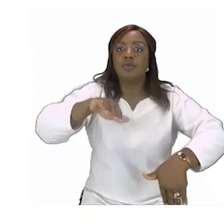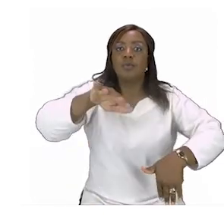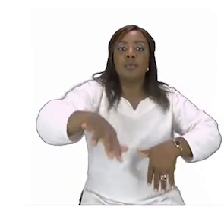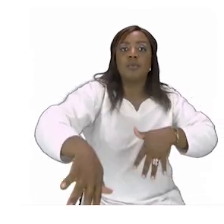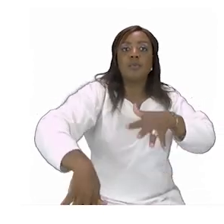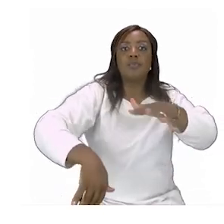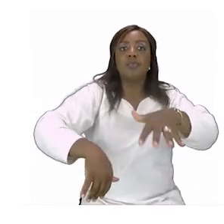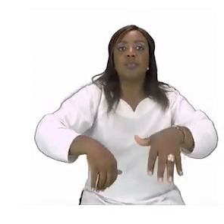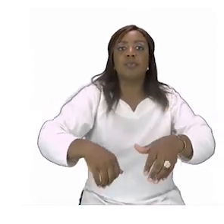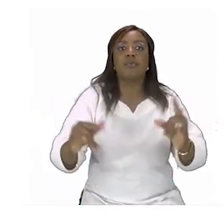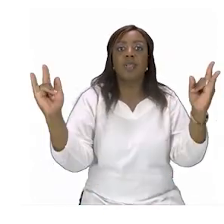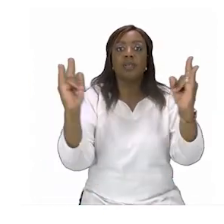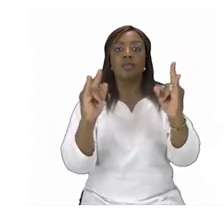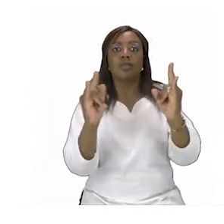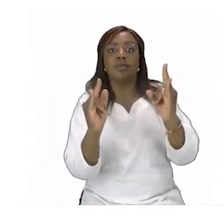soccer,